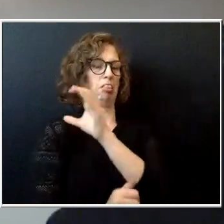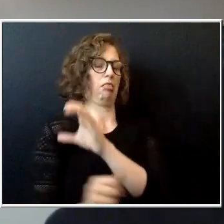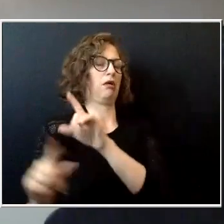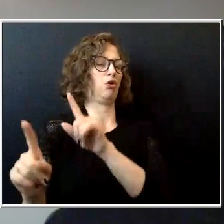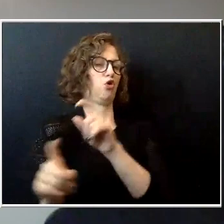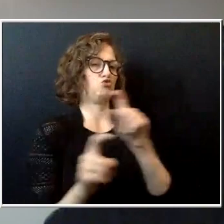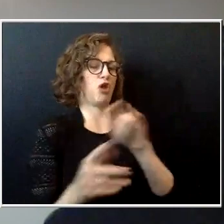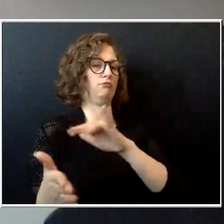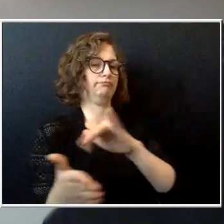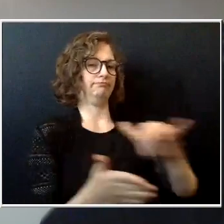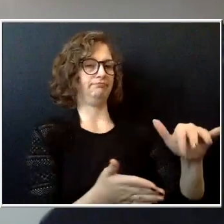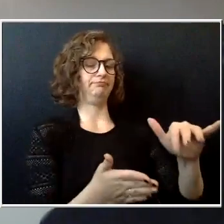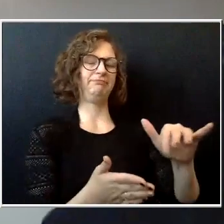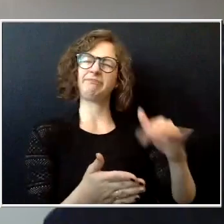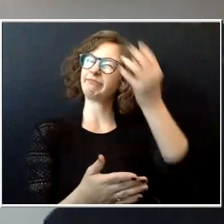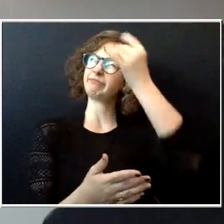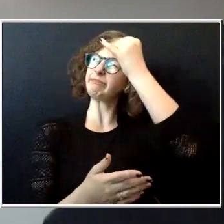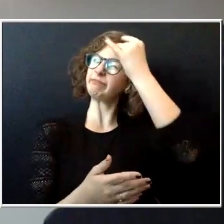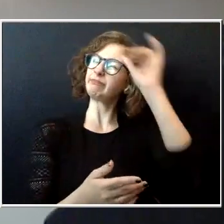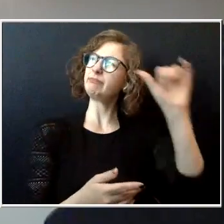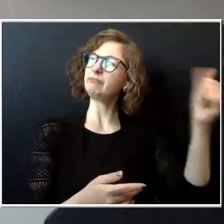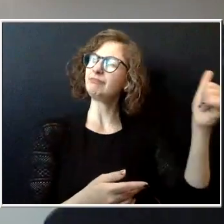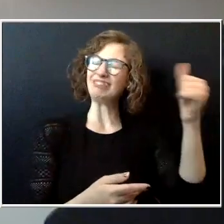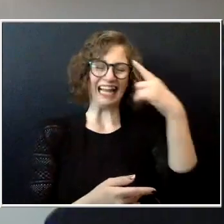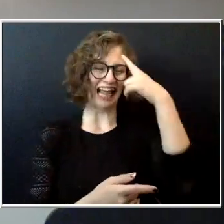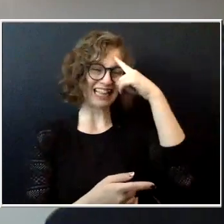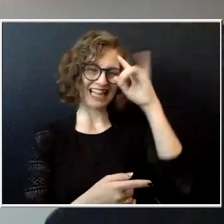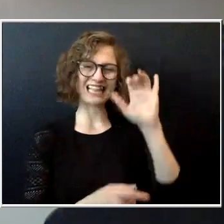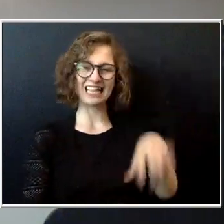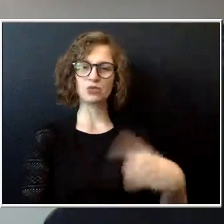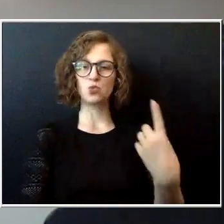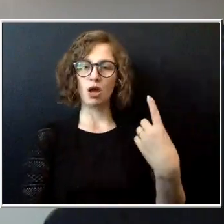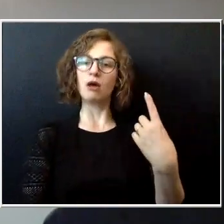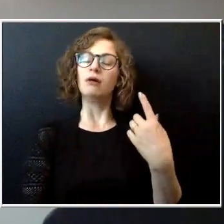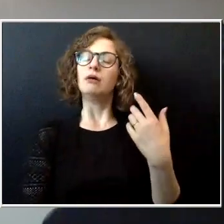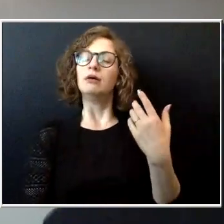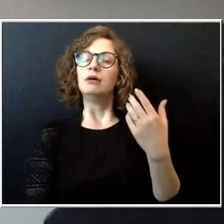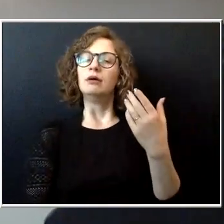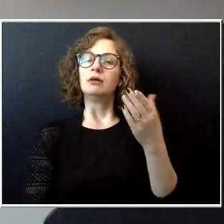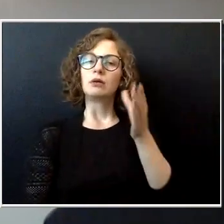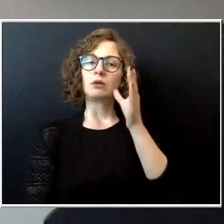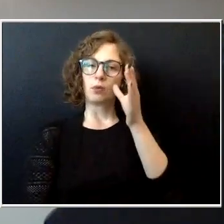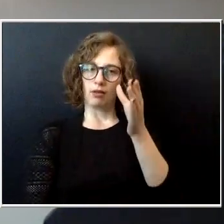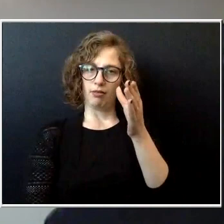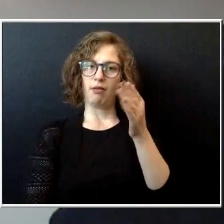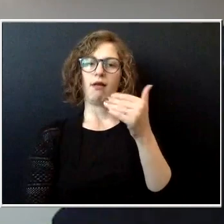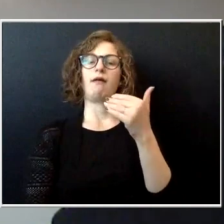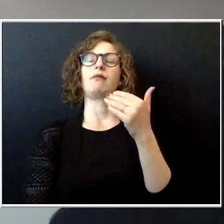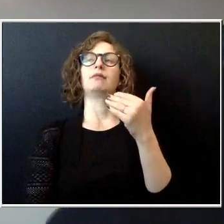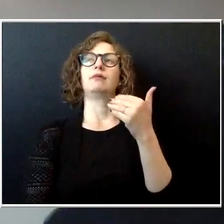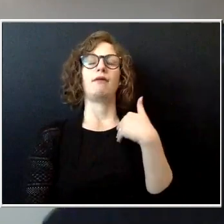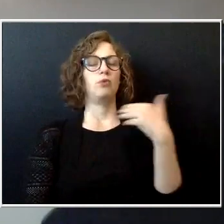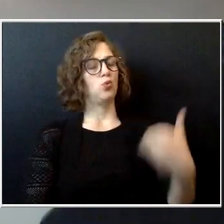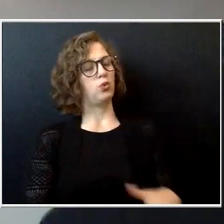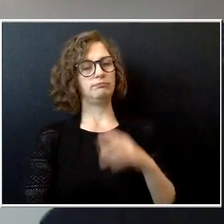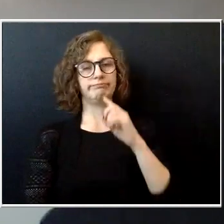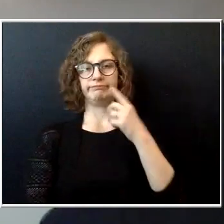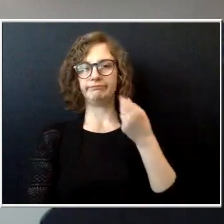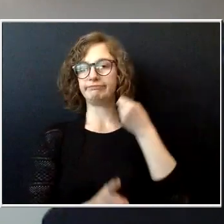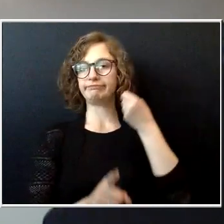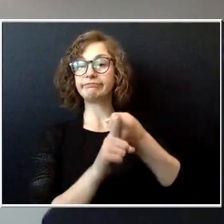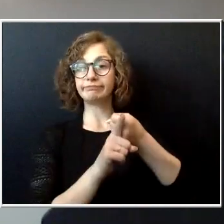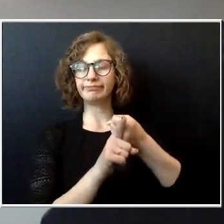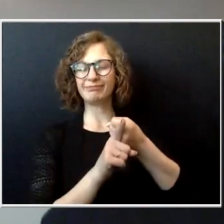I'm trying to think of others, but I think that's probably one of the ones that will have one of the greatest impacts and is probably closest to